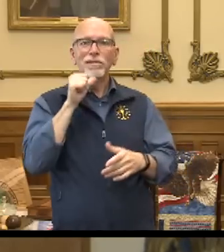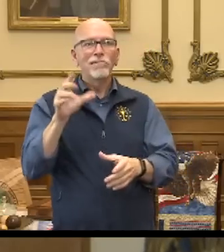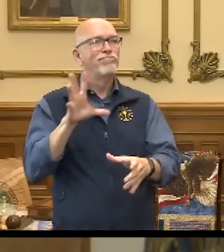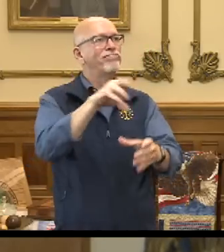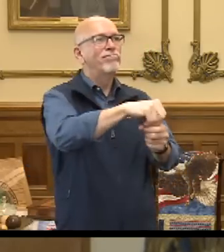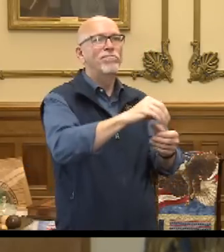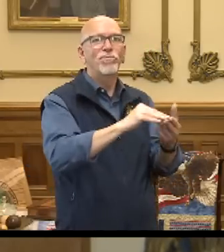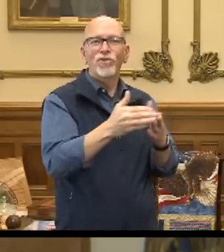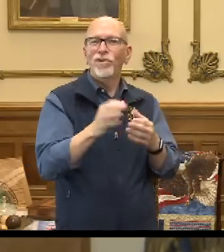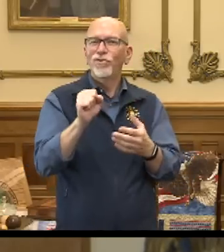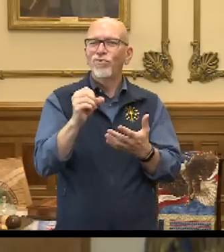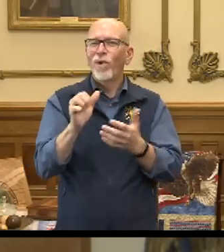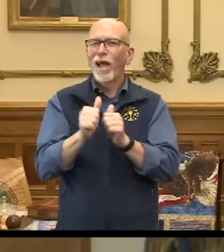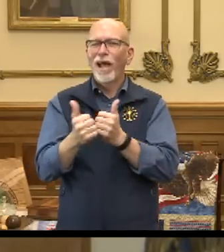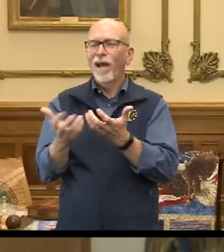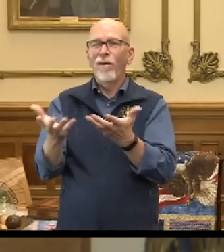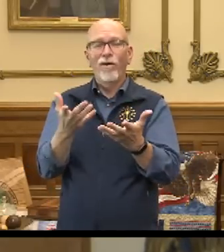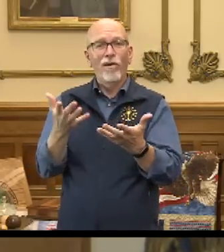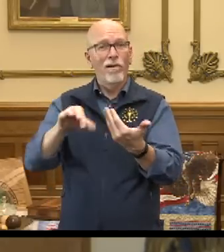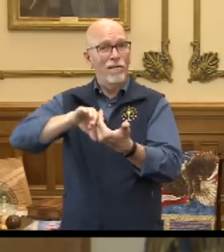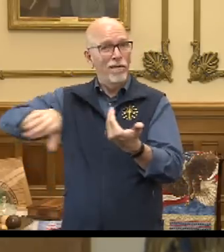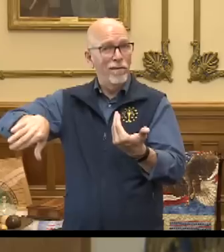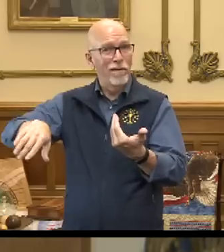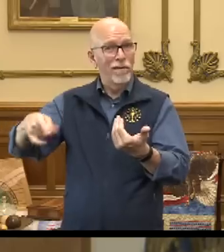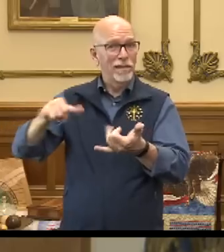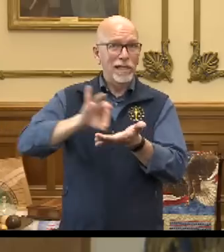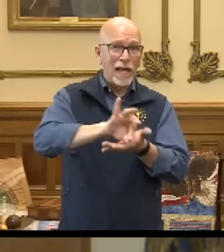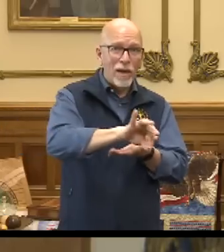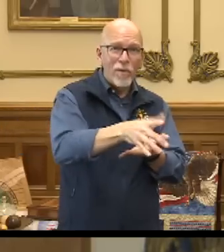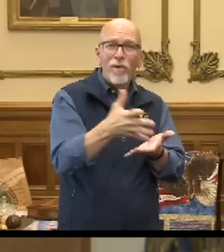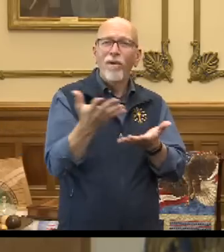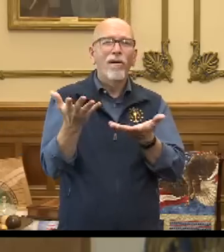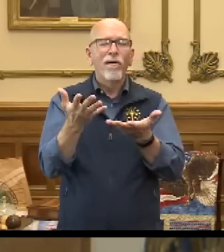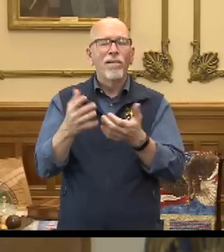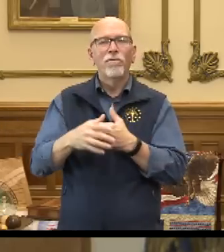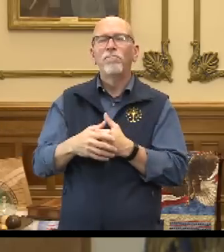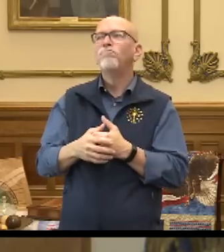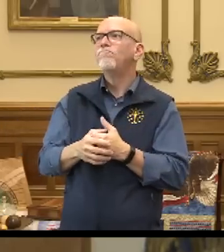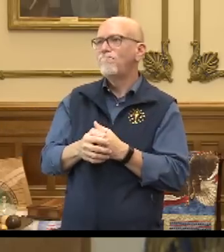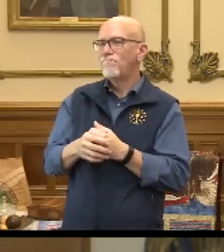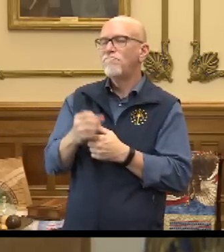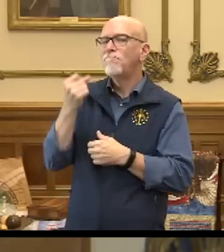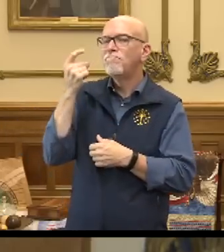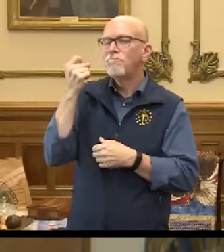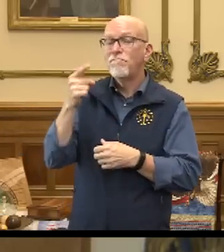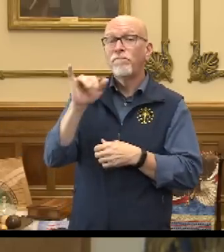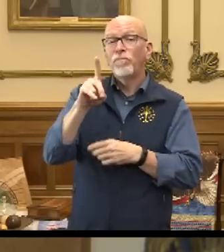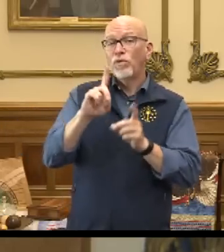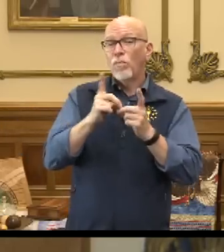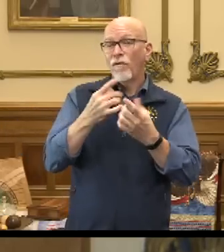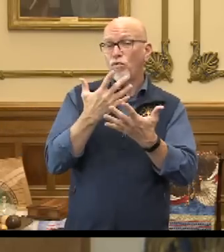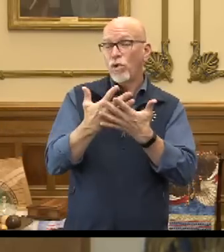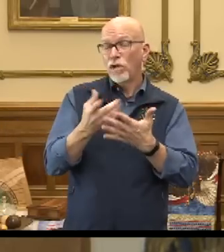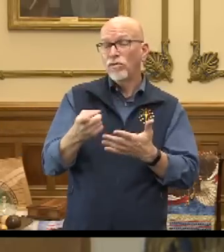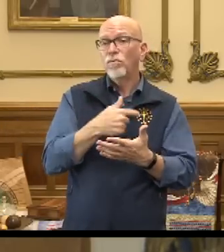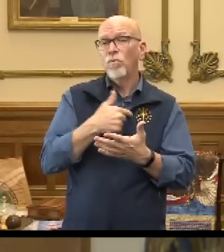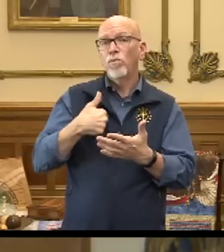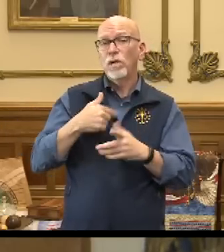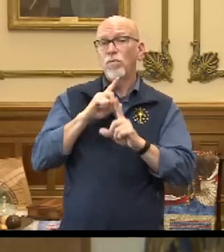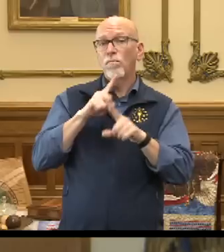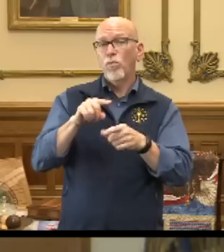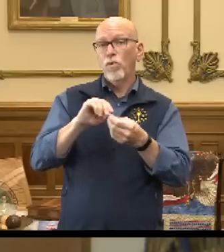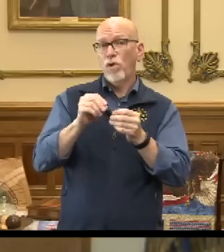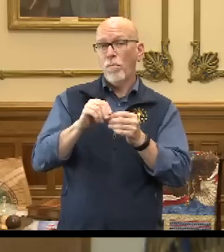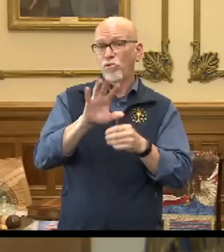participating. So I was wondering if those are still taken into the same kind of account, I guess. Sure. So Indiana Department of Correction, we report